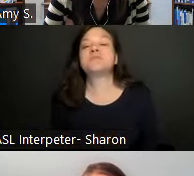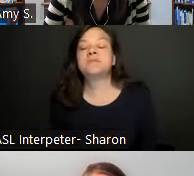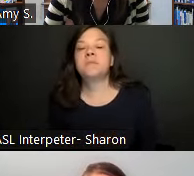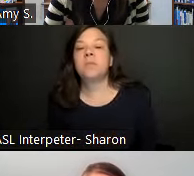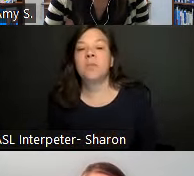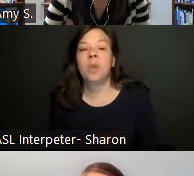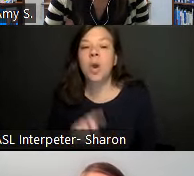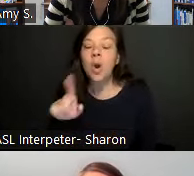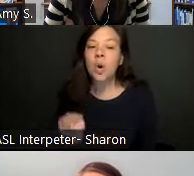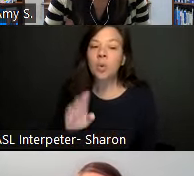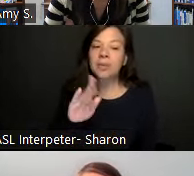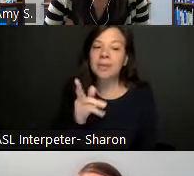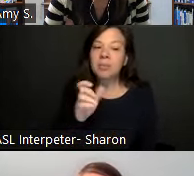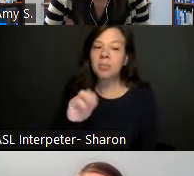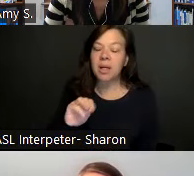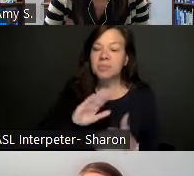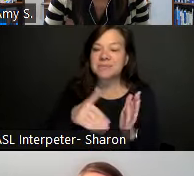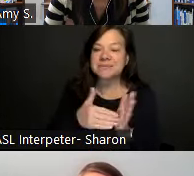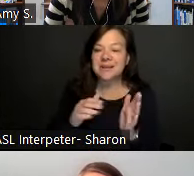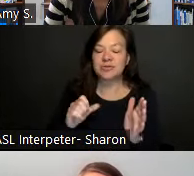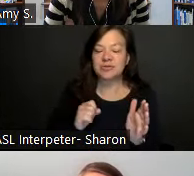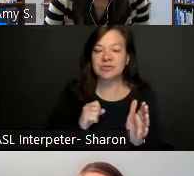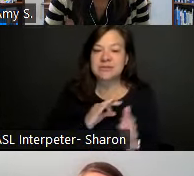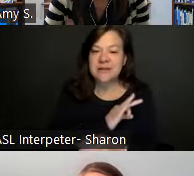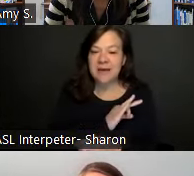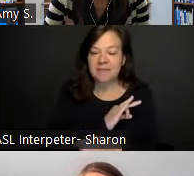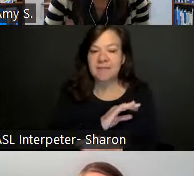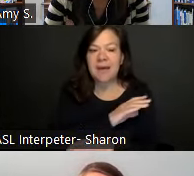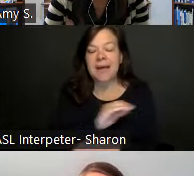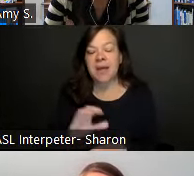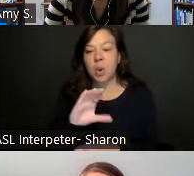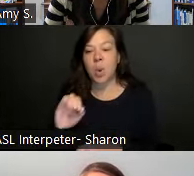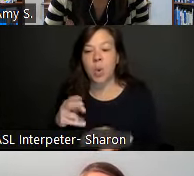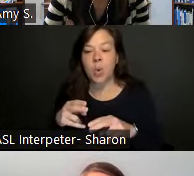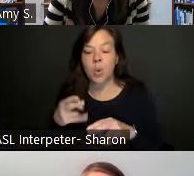Only Blum Center staff, our co-hosts and guest speaker will see your questions.